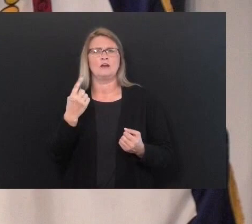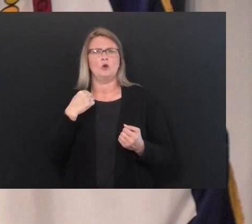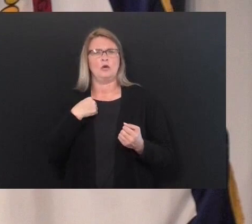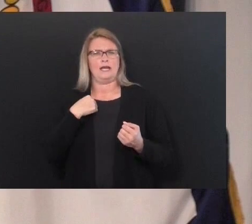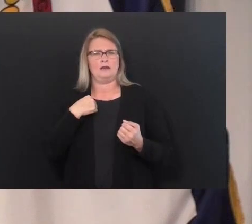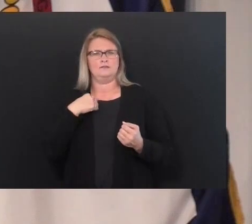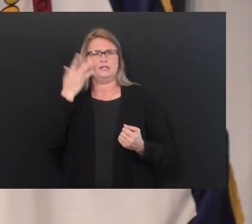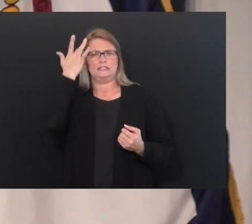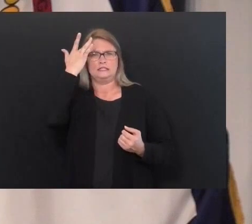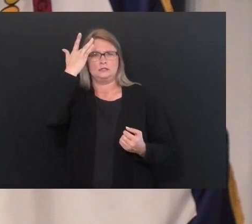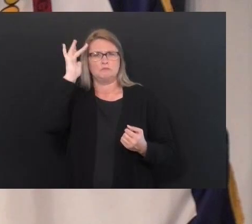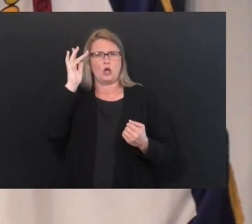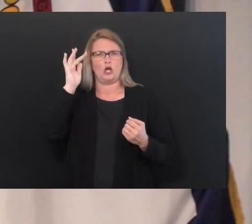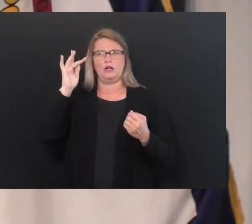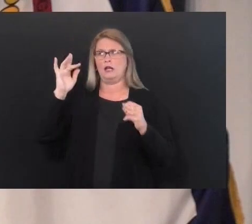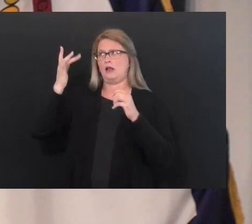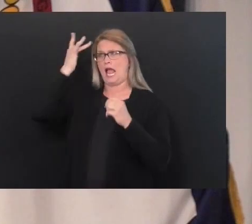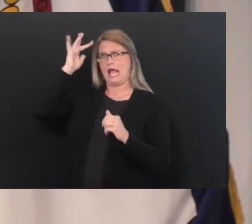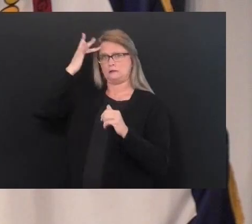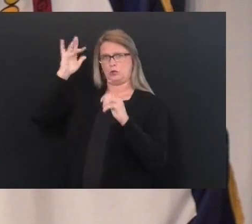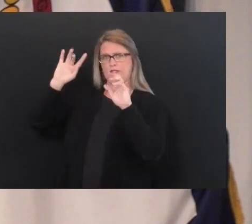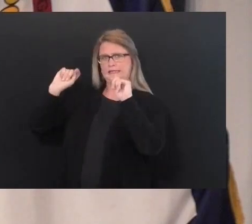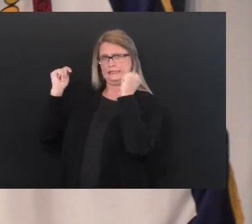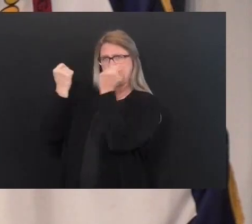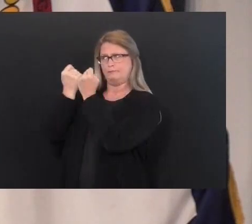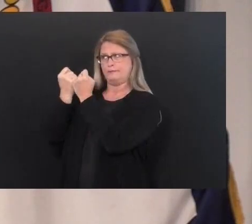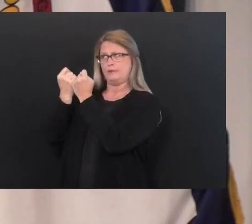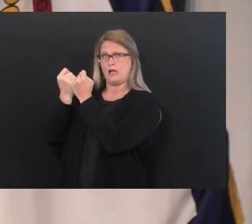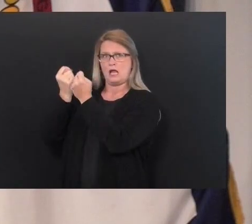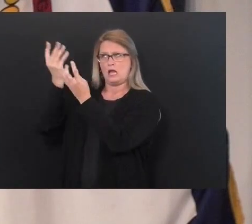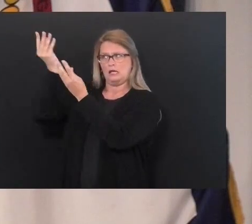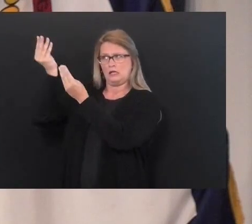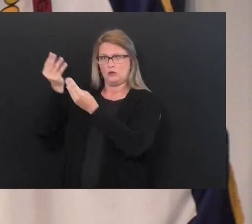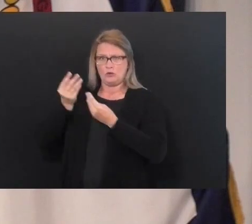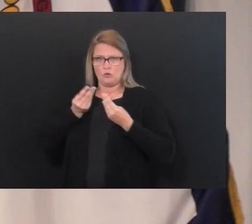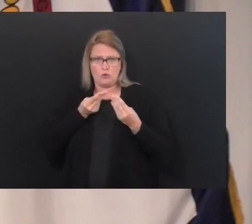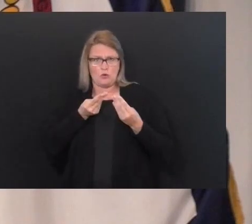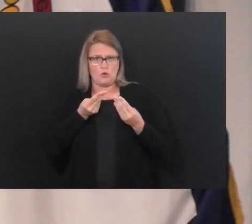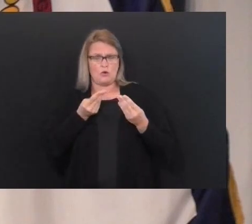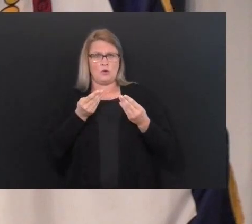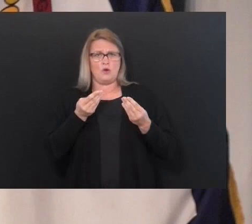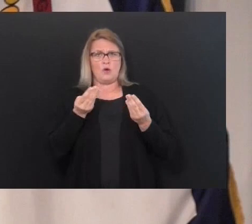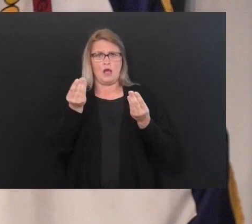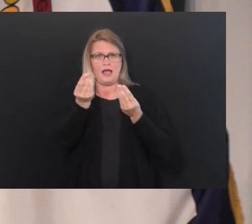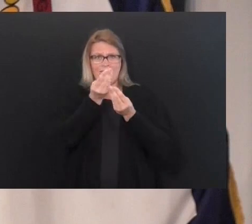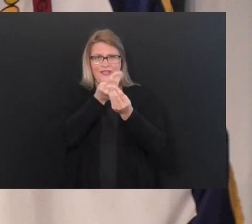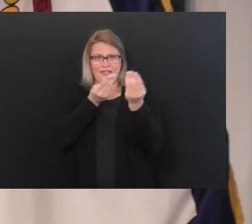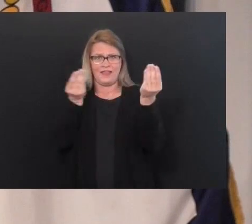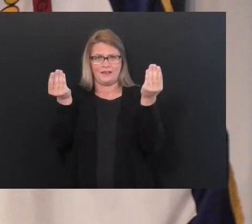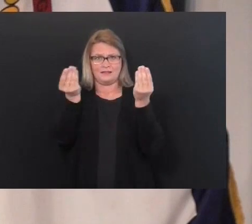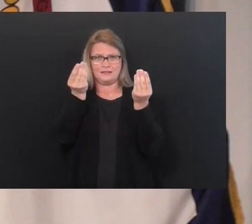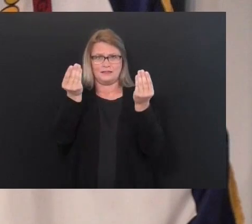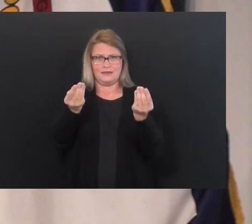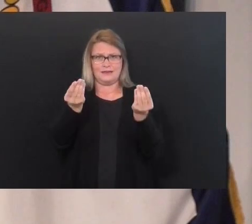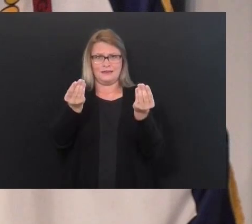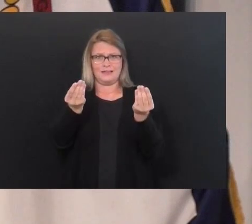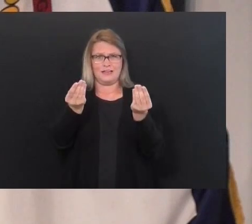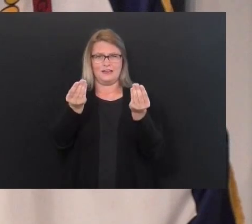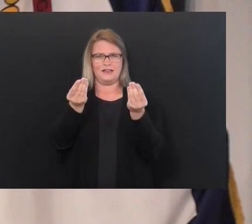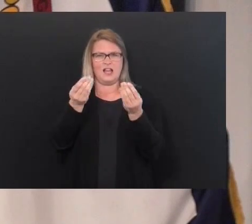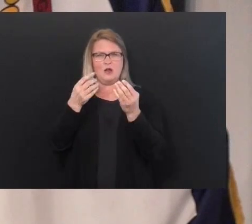all of our experts, as those systems may have, but they lack the component